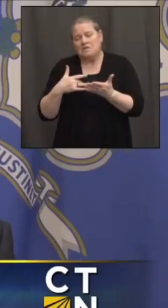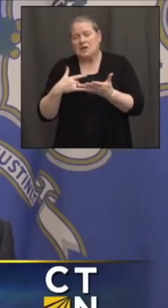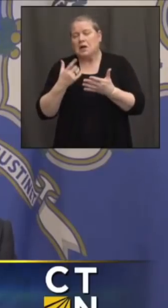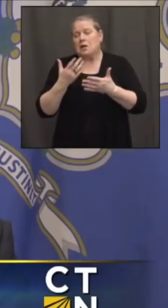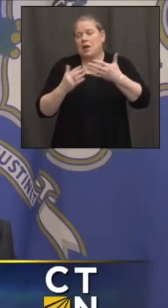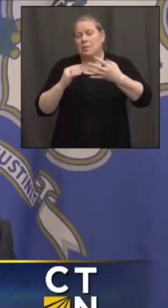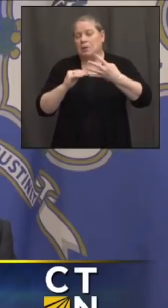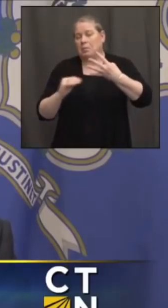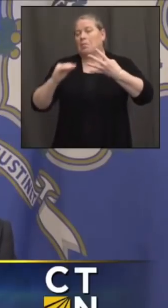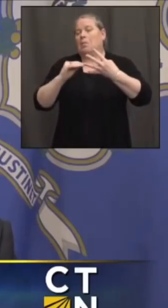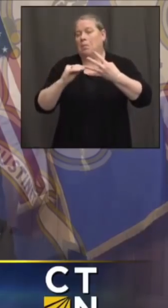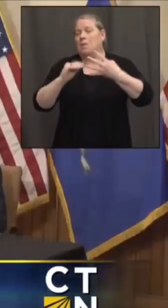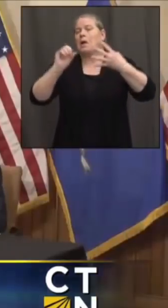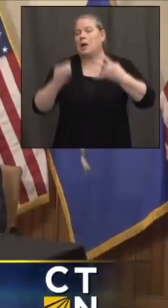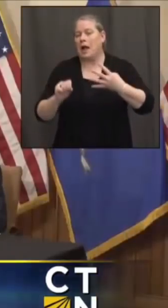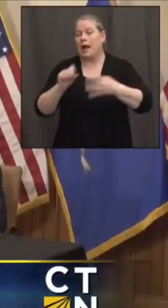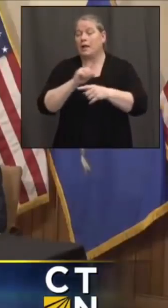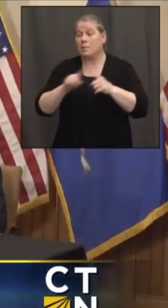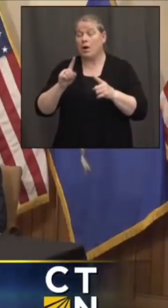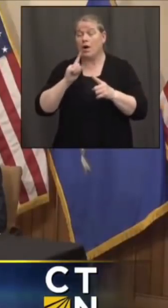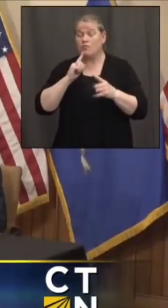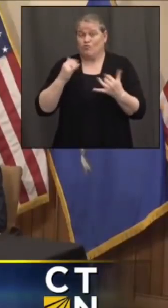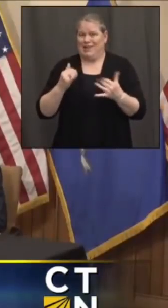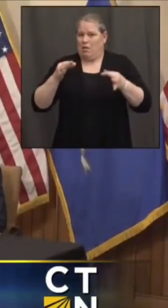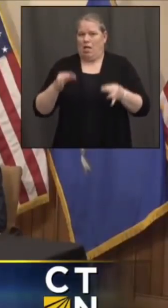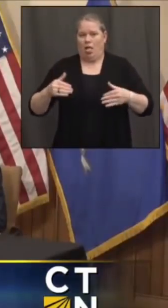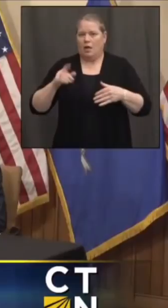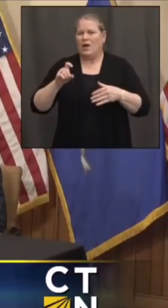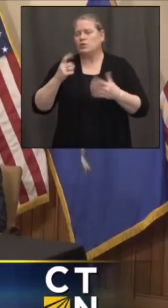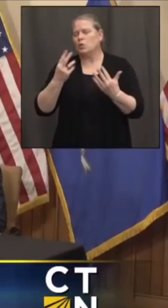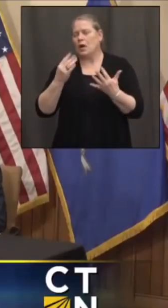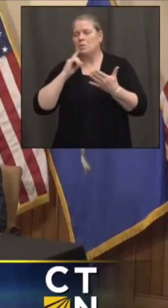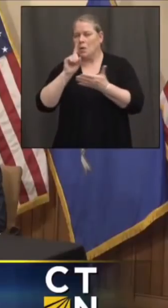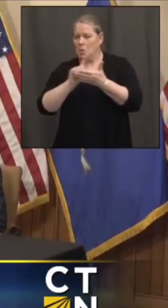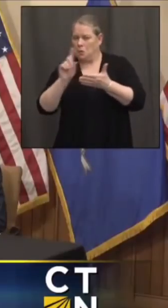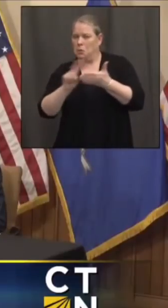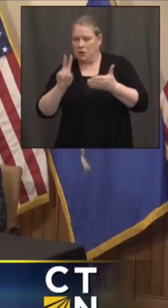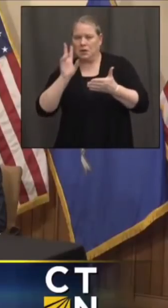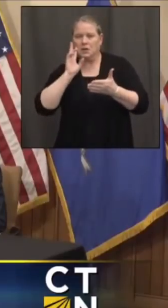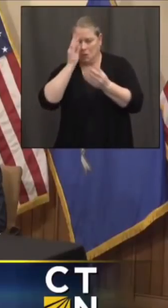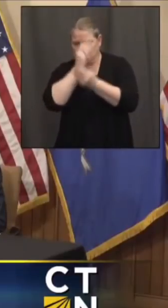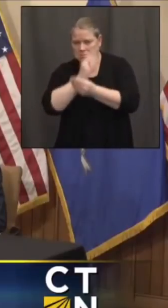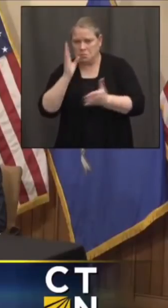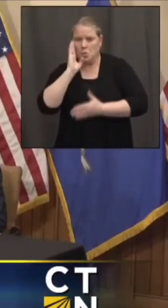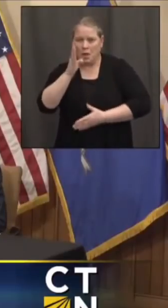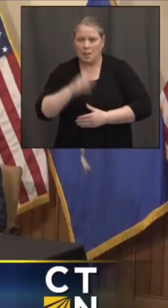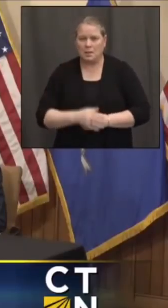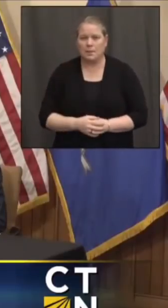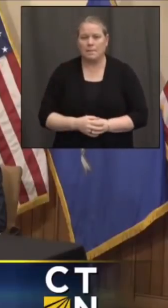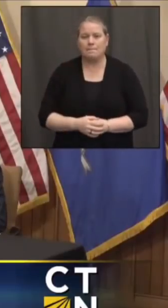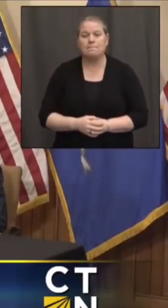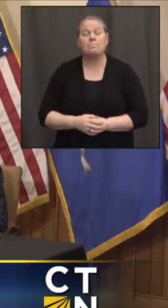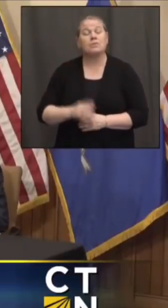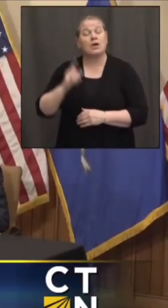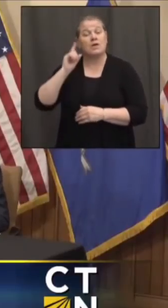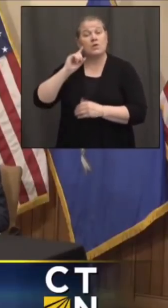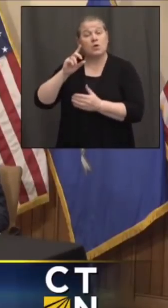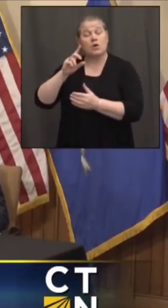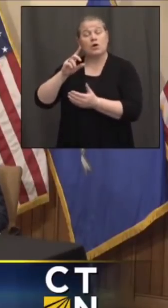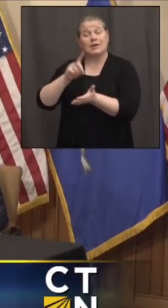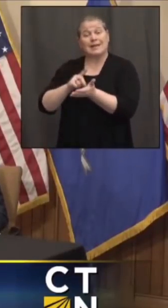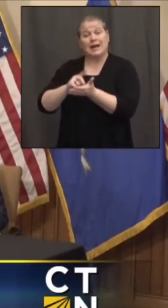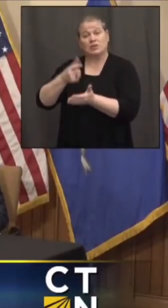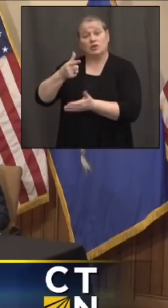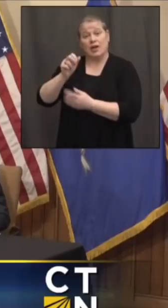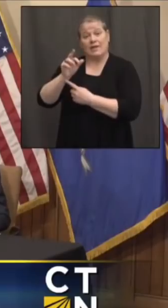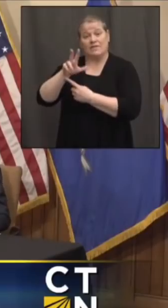so. And for Commissioner Gifford, there are some reports about people who have received their